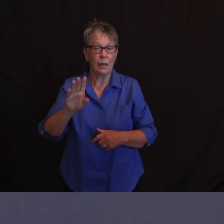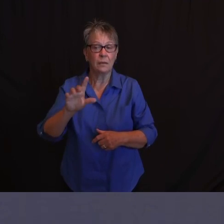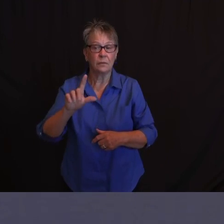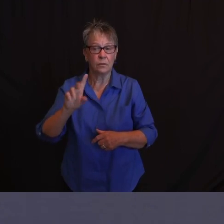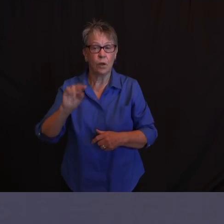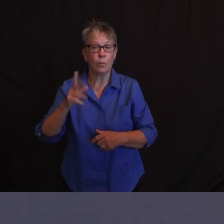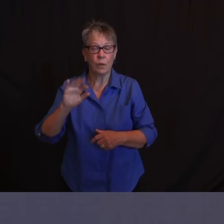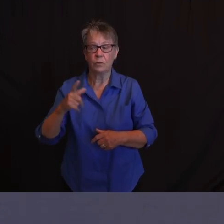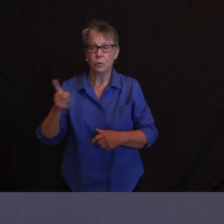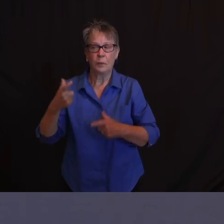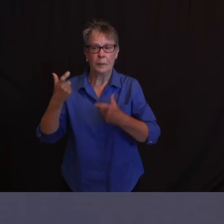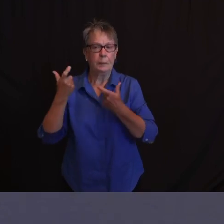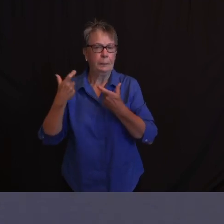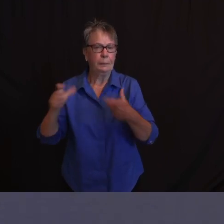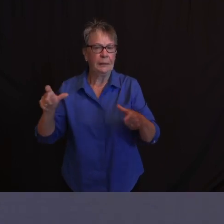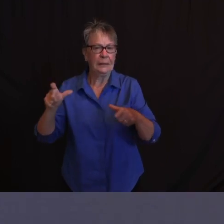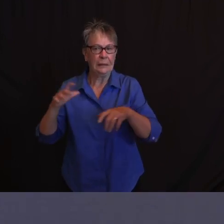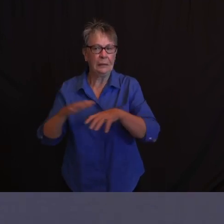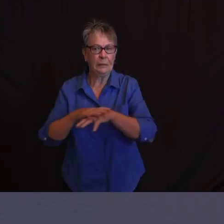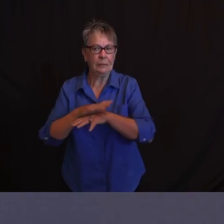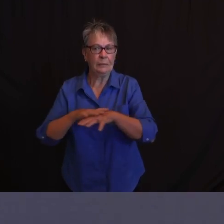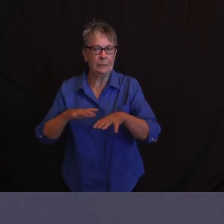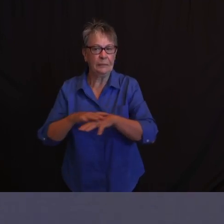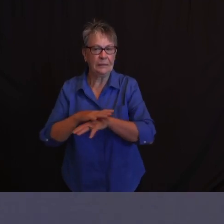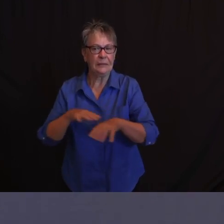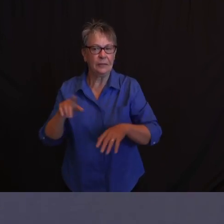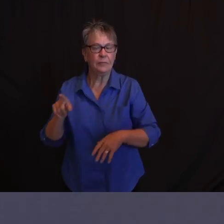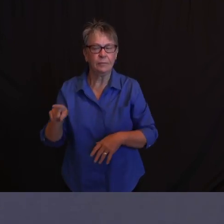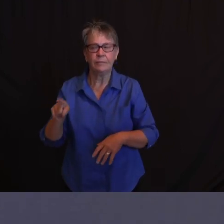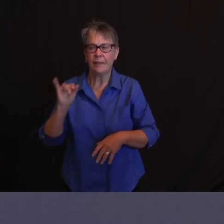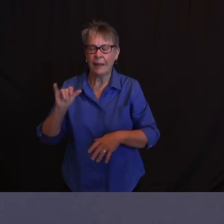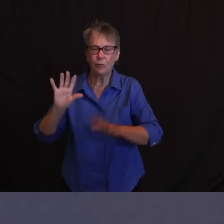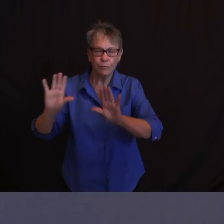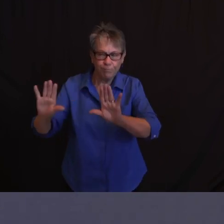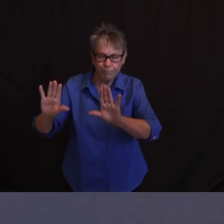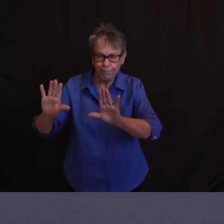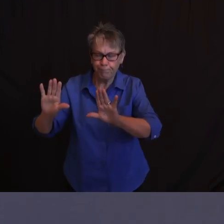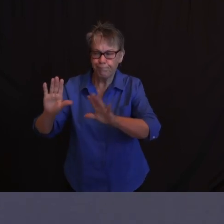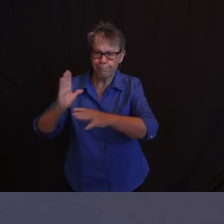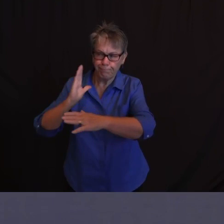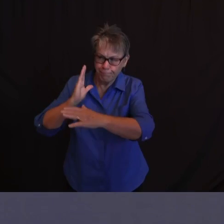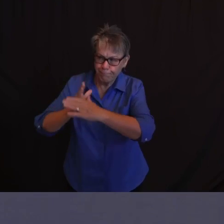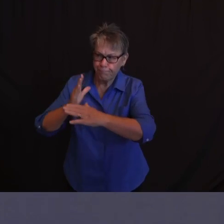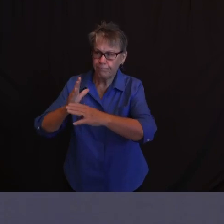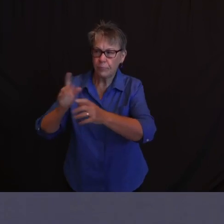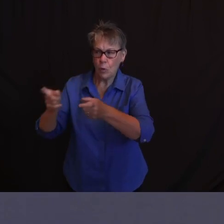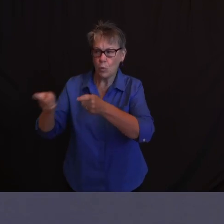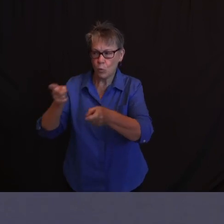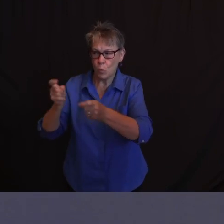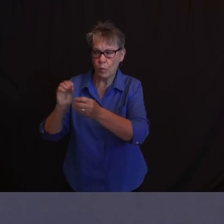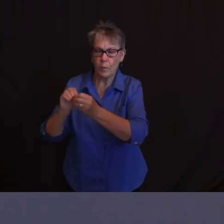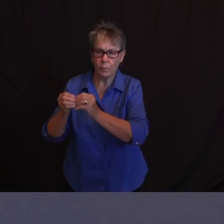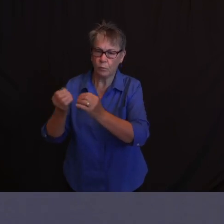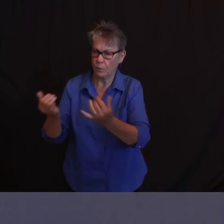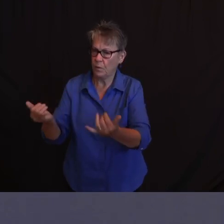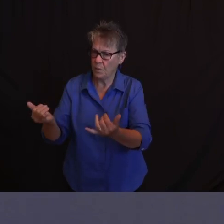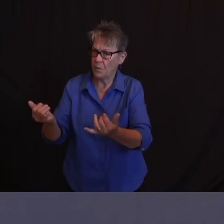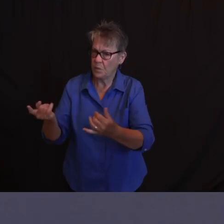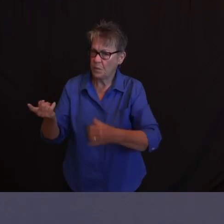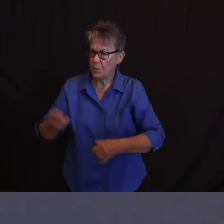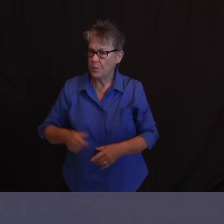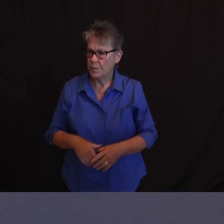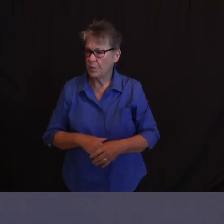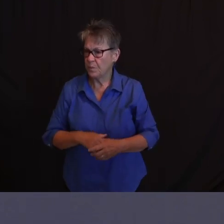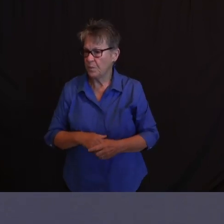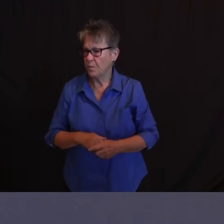ultimately turned that down. I reached out, I can't remember if I said this already, but I reached out to Tom Arnone, and he and I have been exchanging. He's the